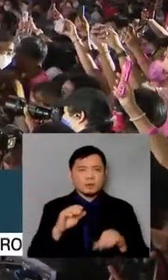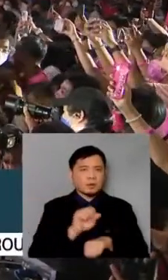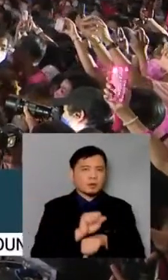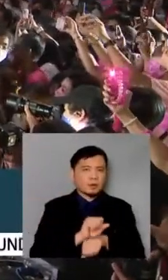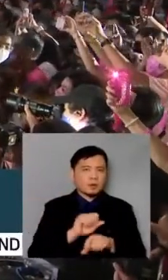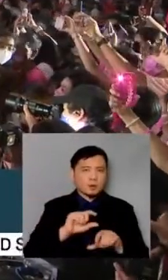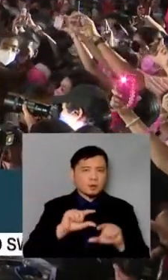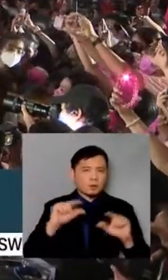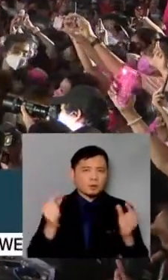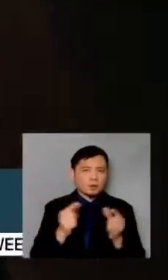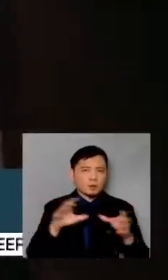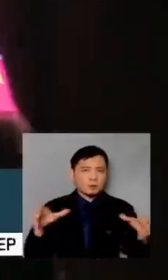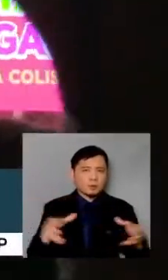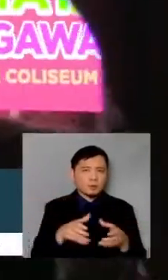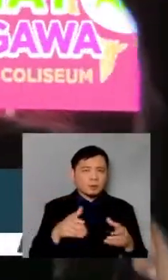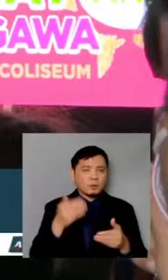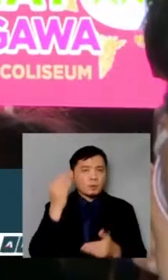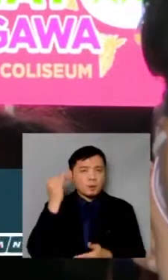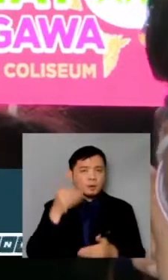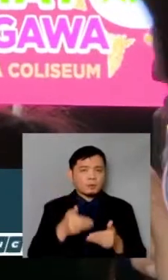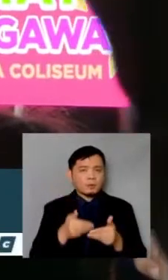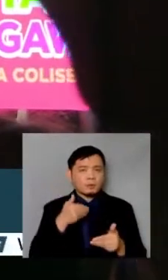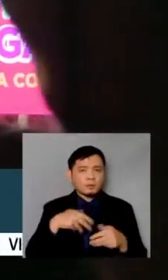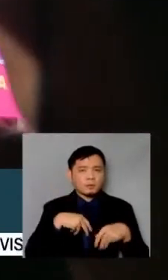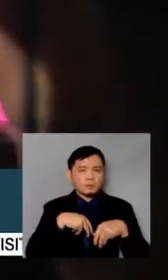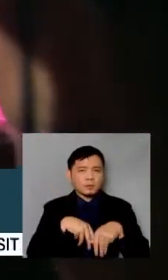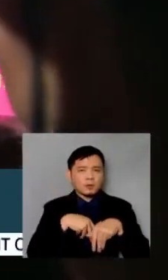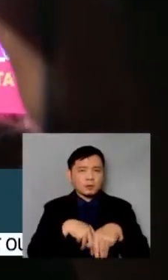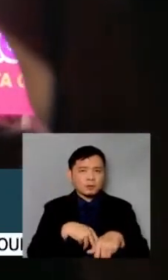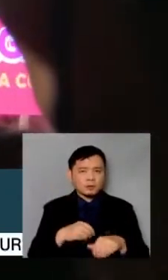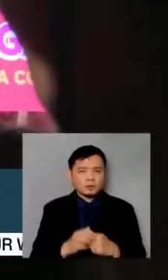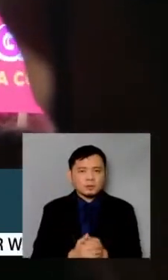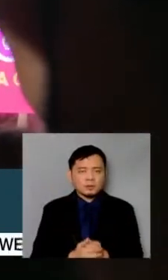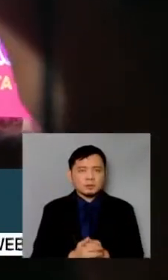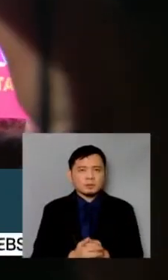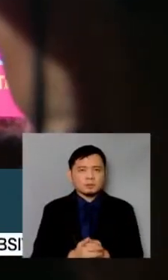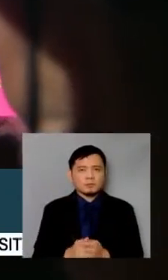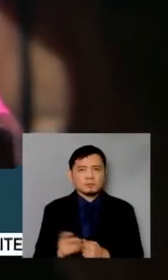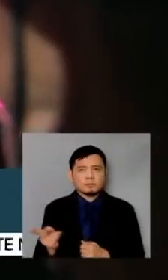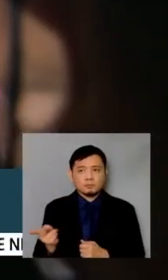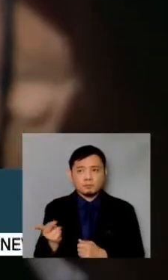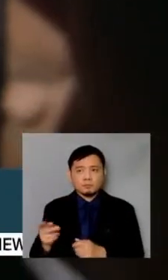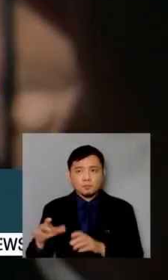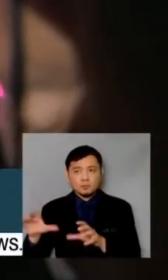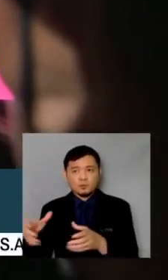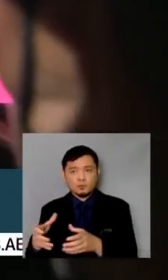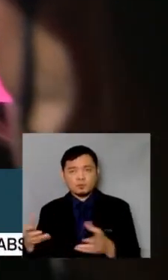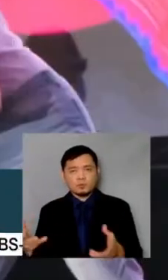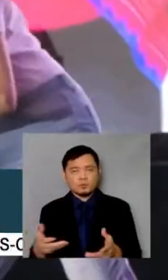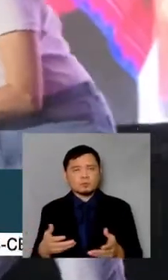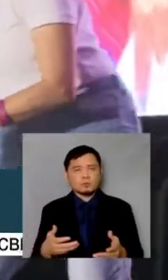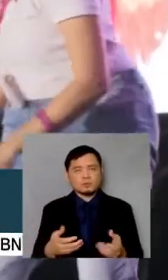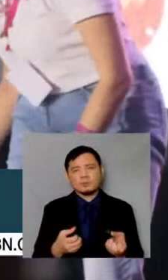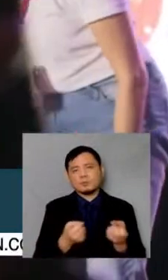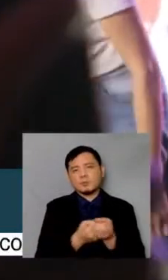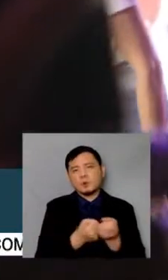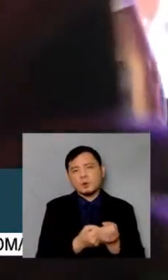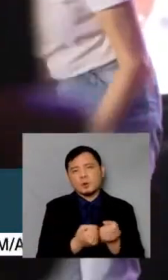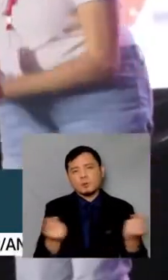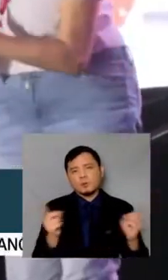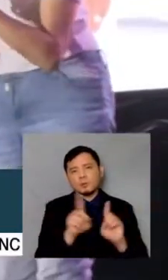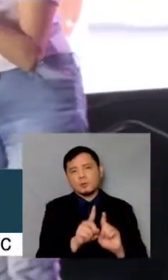their Labor Day march. KMU previously endorsed the tandem, lauding their commitments to adjust minimum wage and